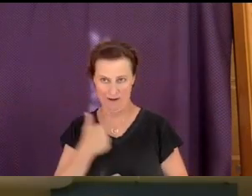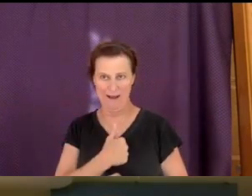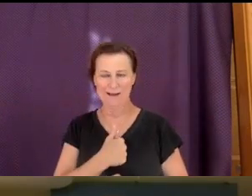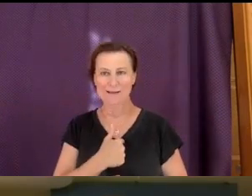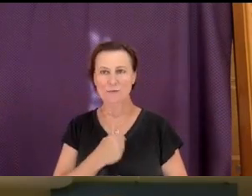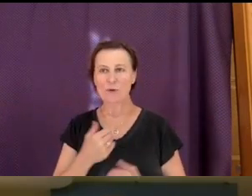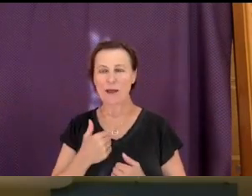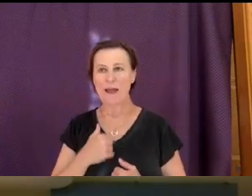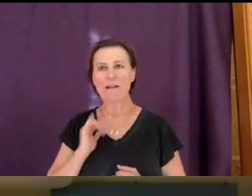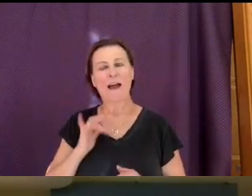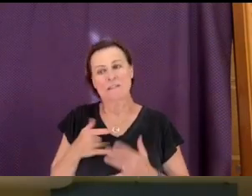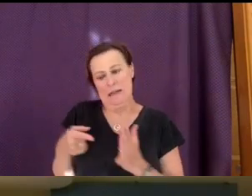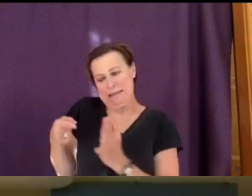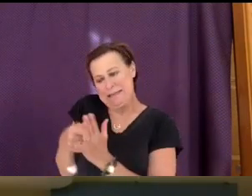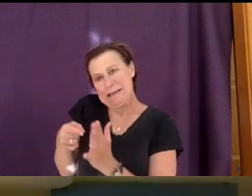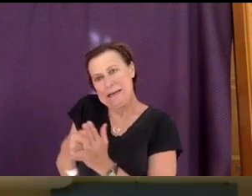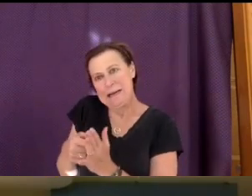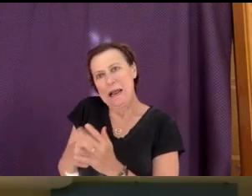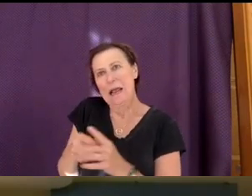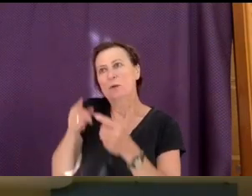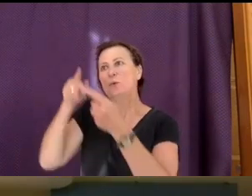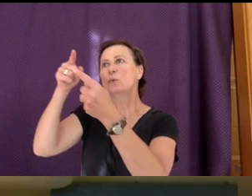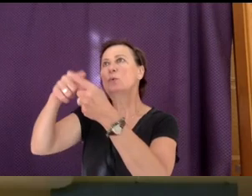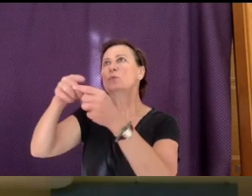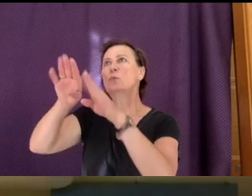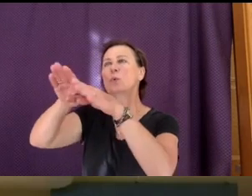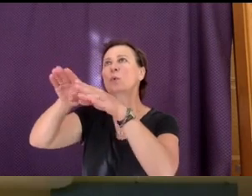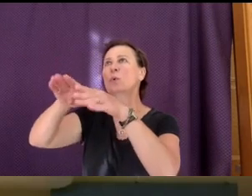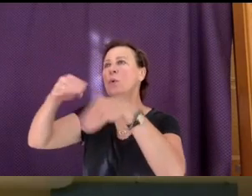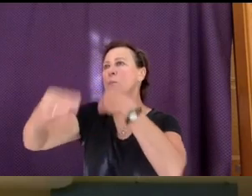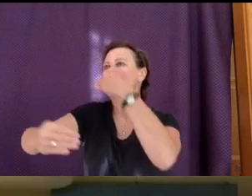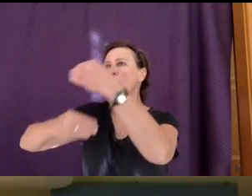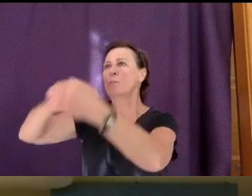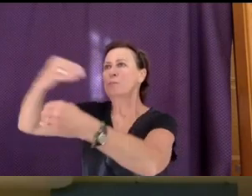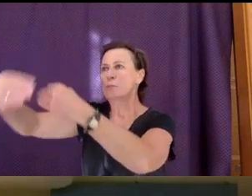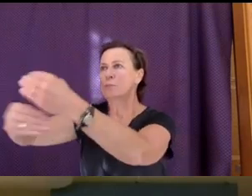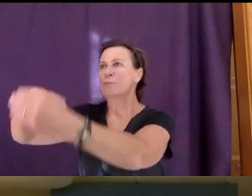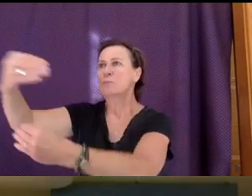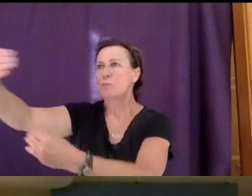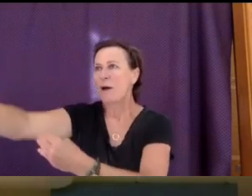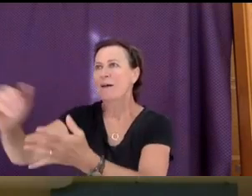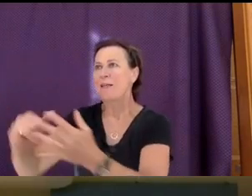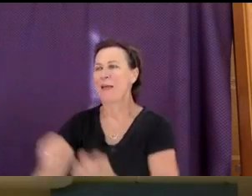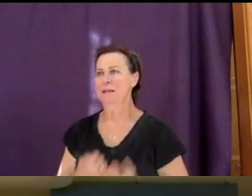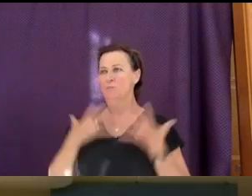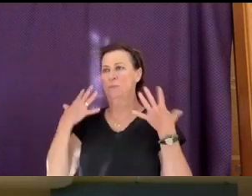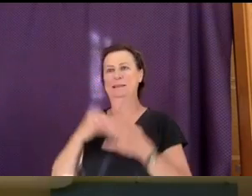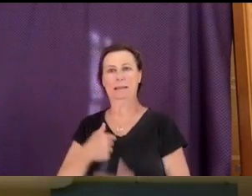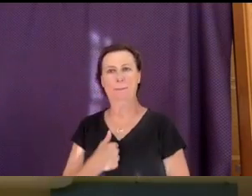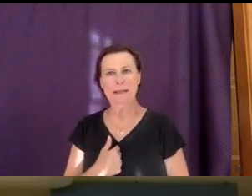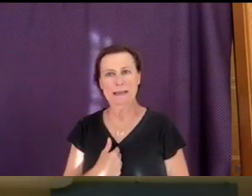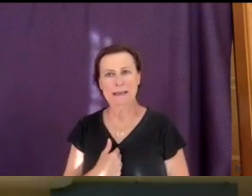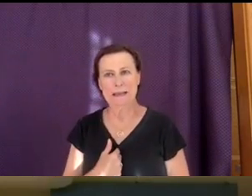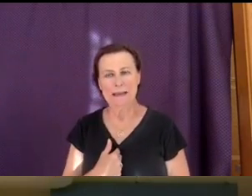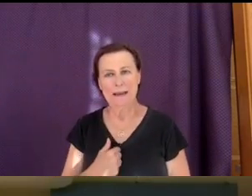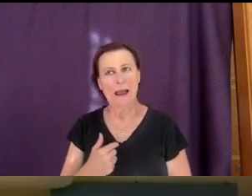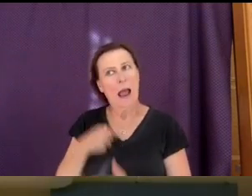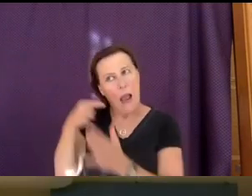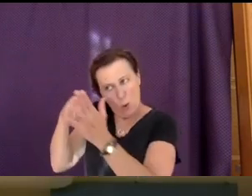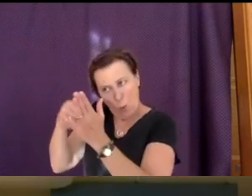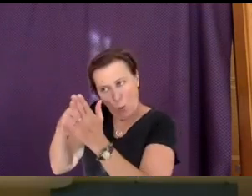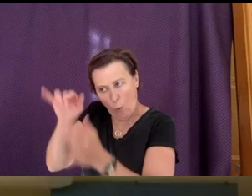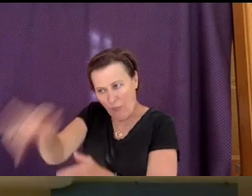debt toward the vast unfolding process that is expressed in me. I owe it all I can give.